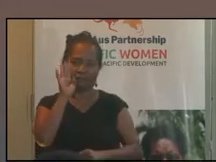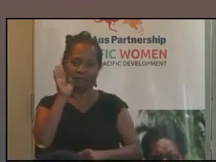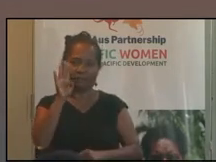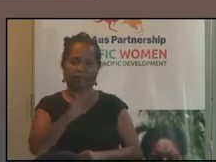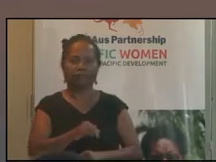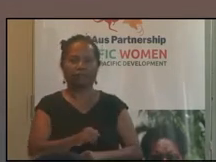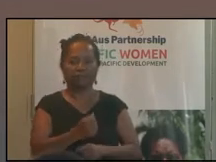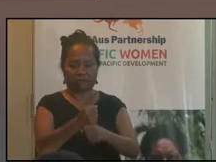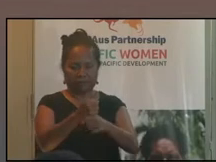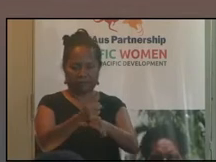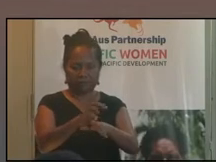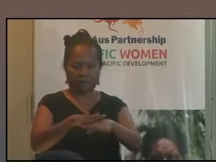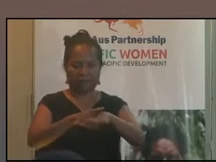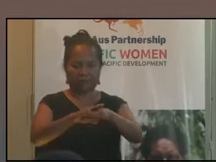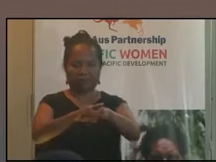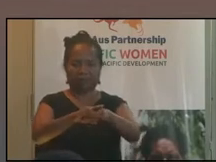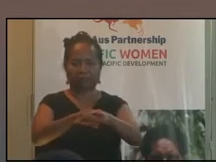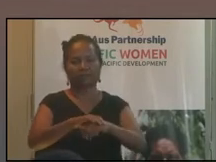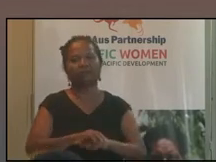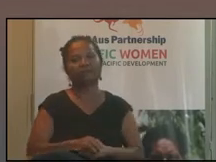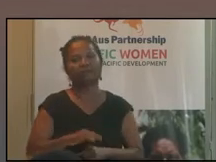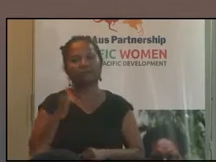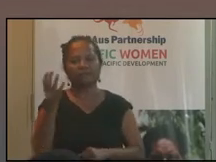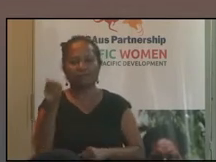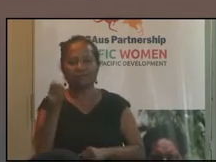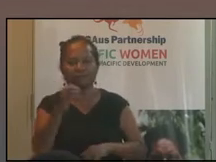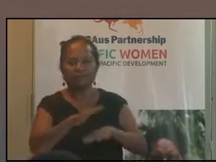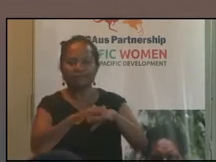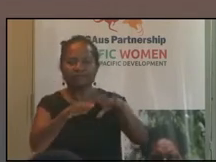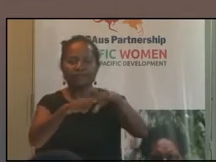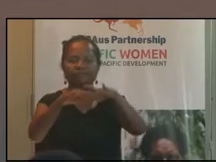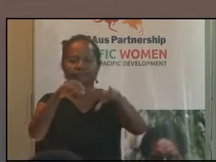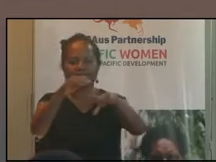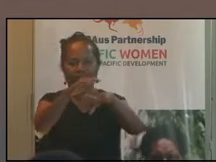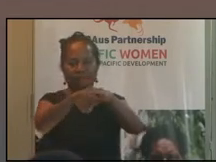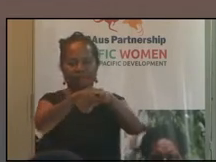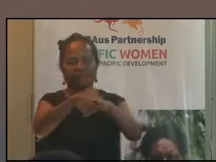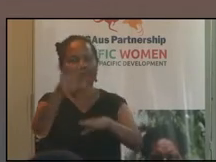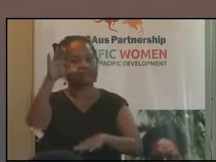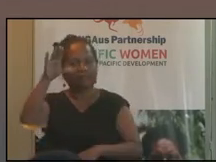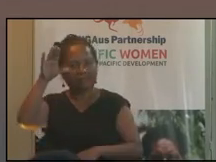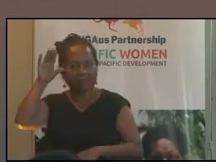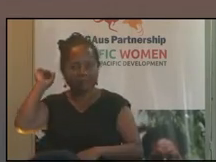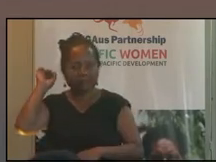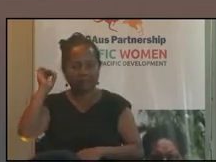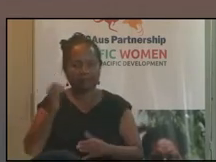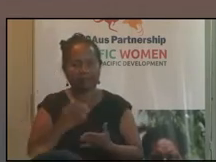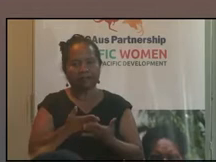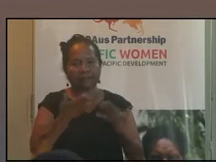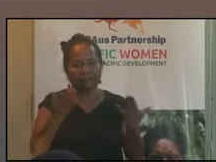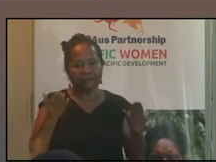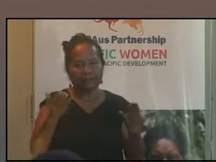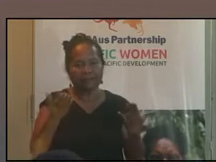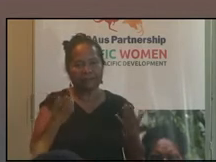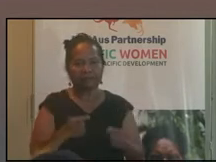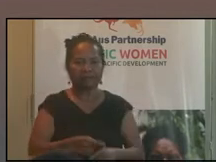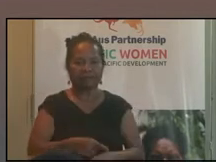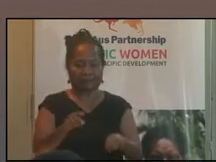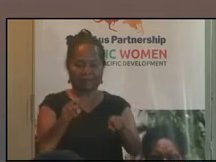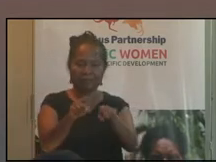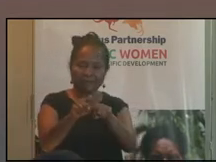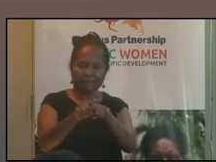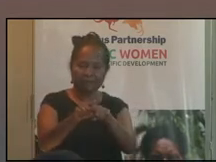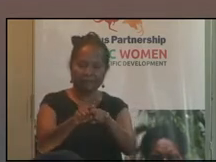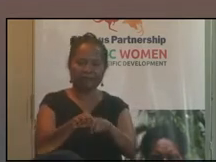contestants, their persistence was beneficial in building their popularity and experience as candidate. However, there are many other regular contesting